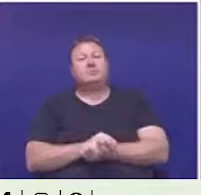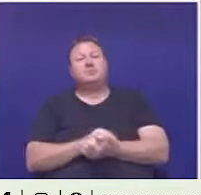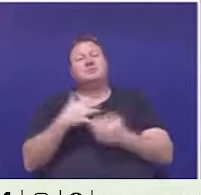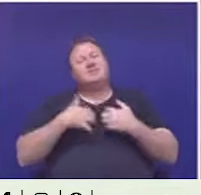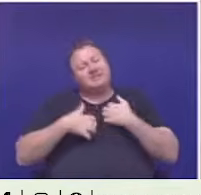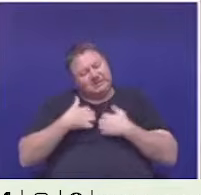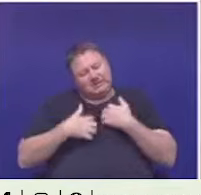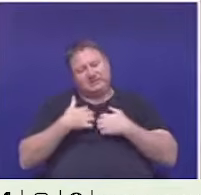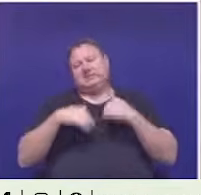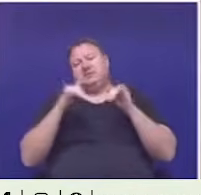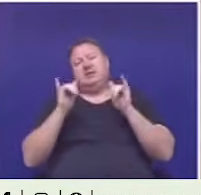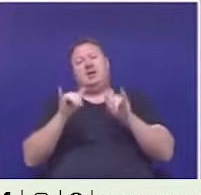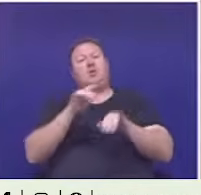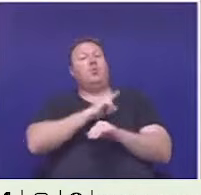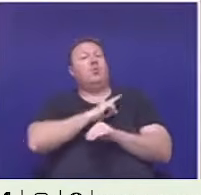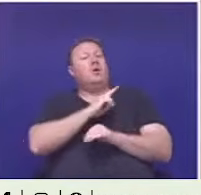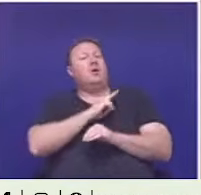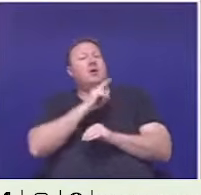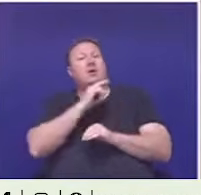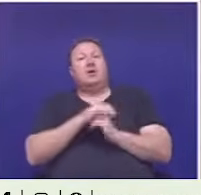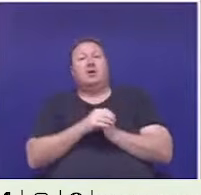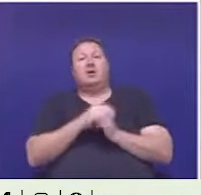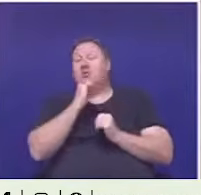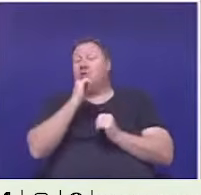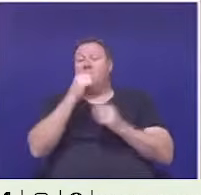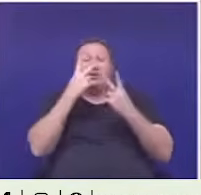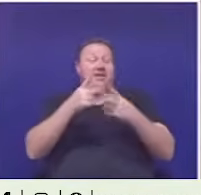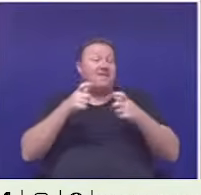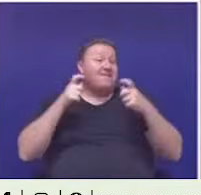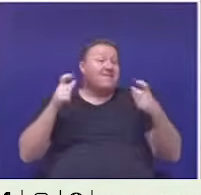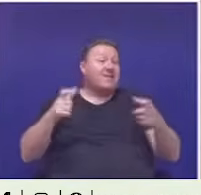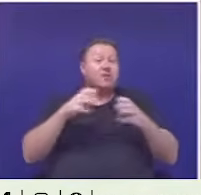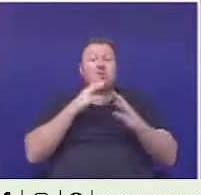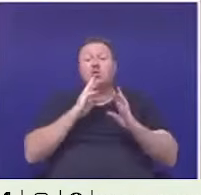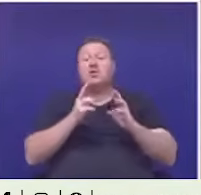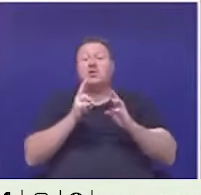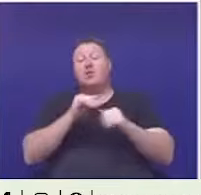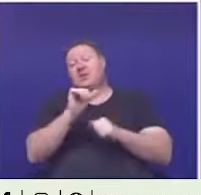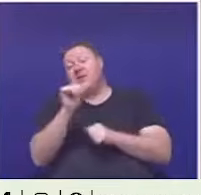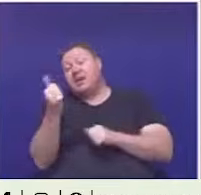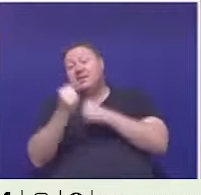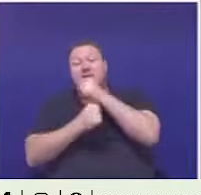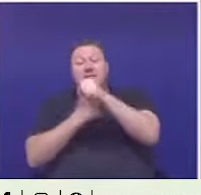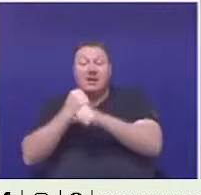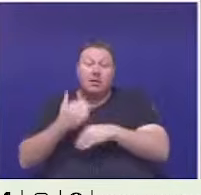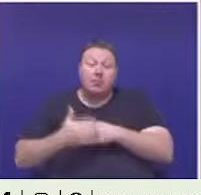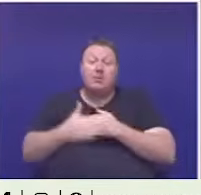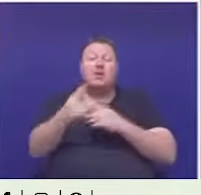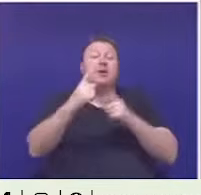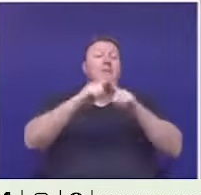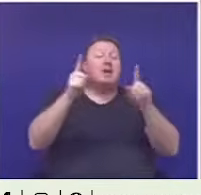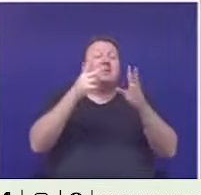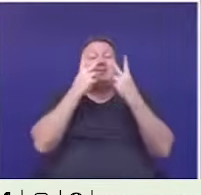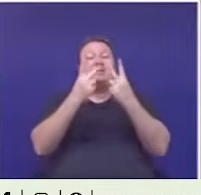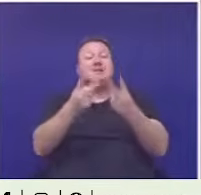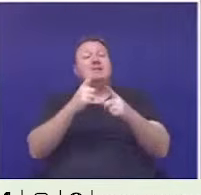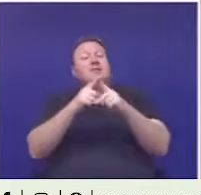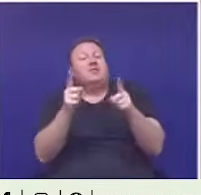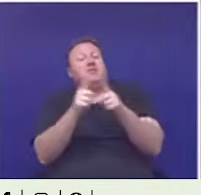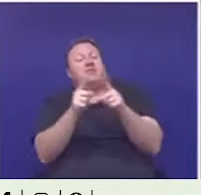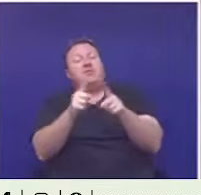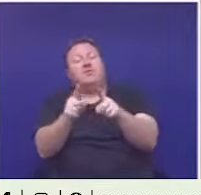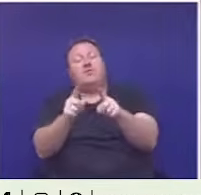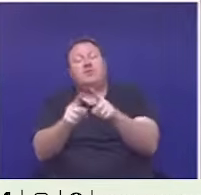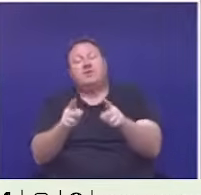think even if we don't see massive results in the next year, I certainly think we will see a massive difference if we follow